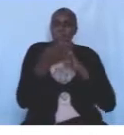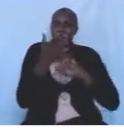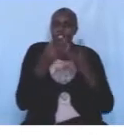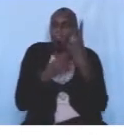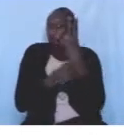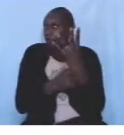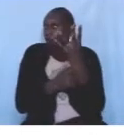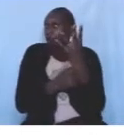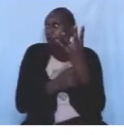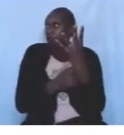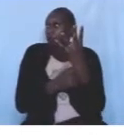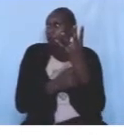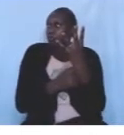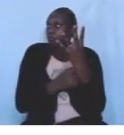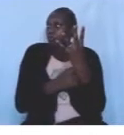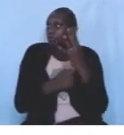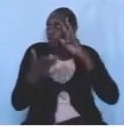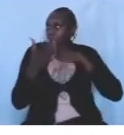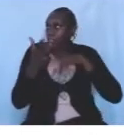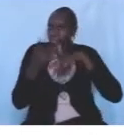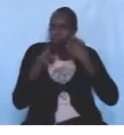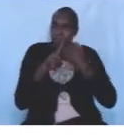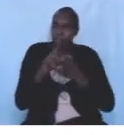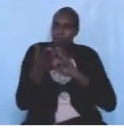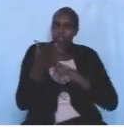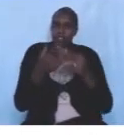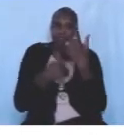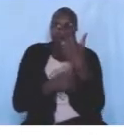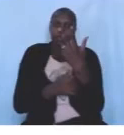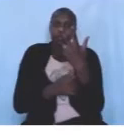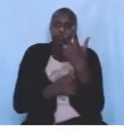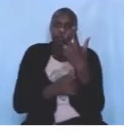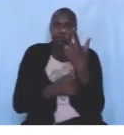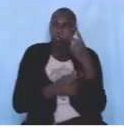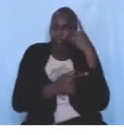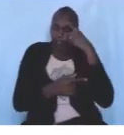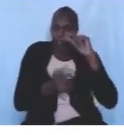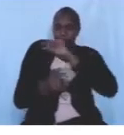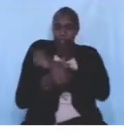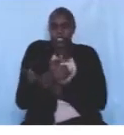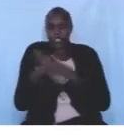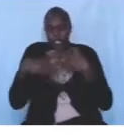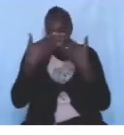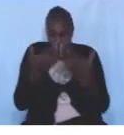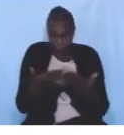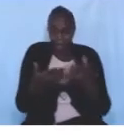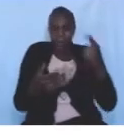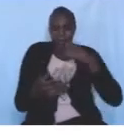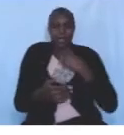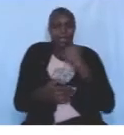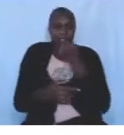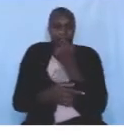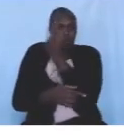4, I will read from verse 3. For by the grace given me, I say